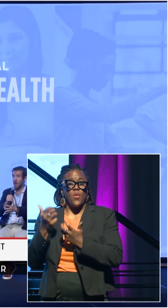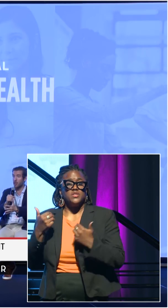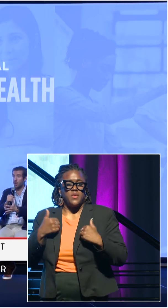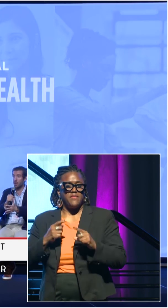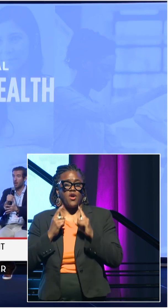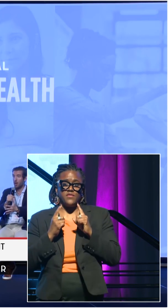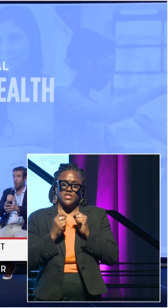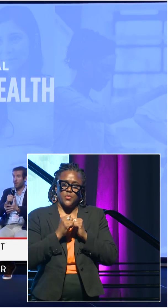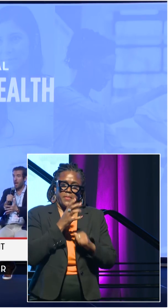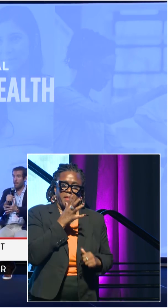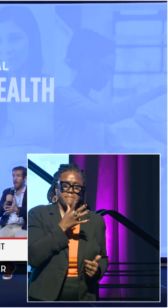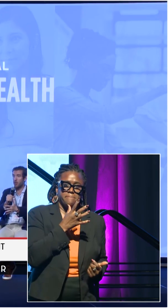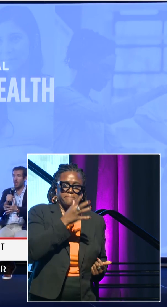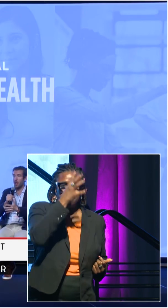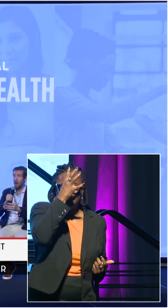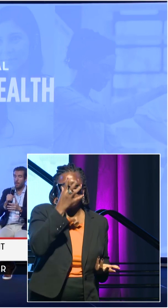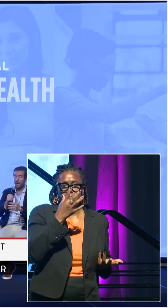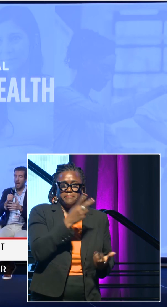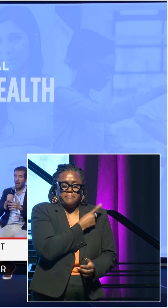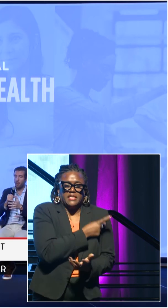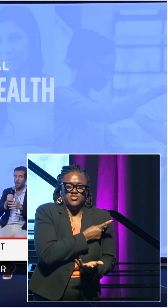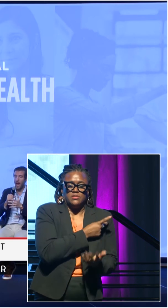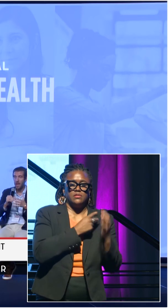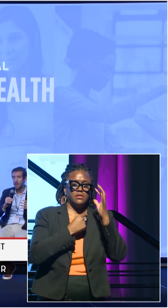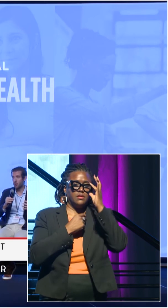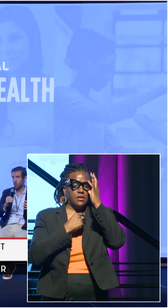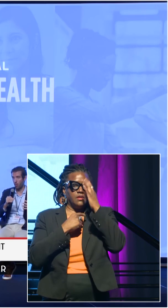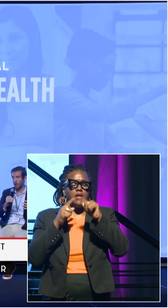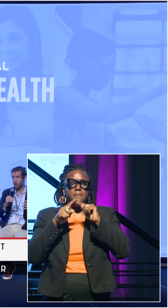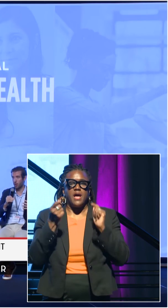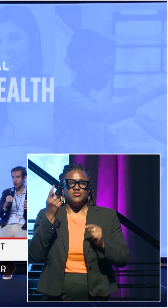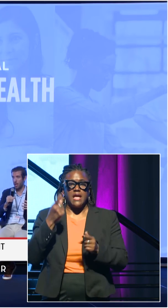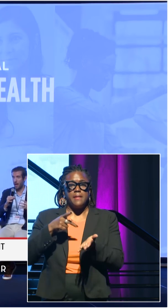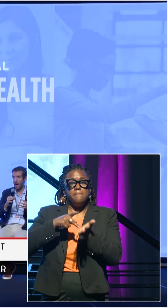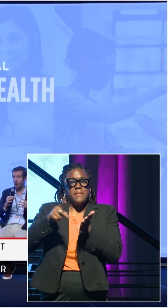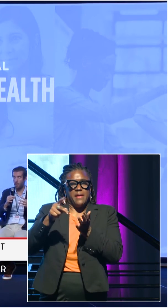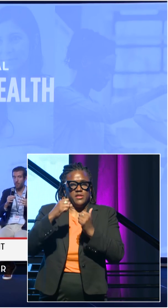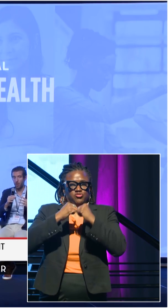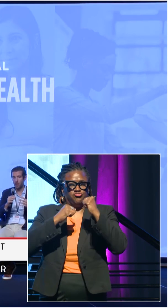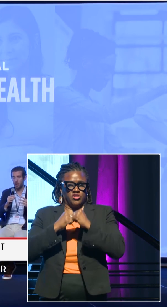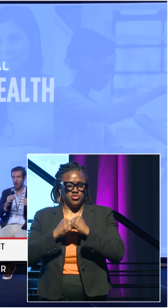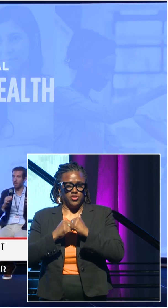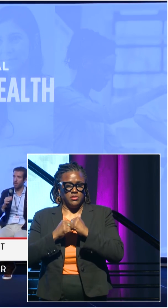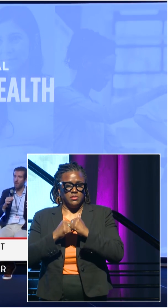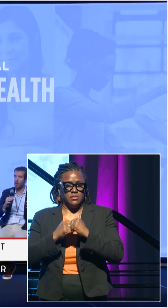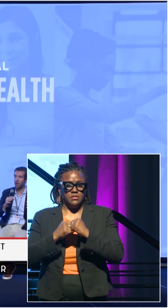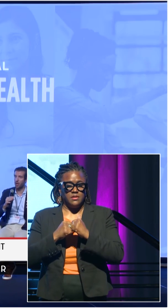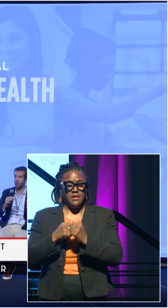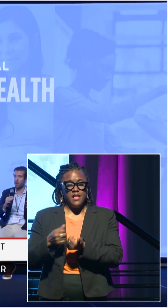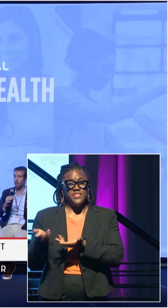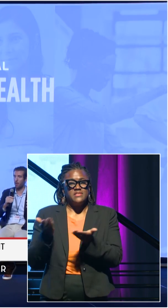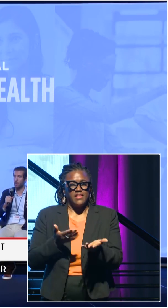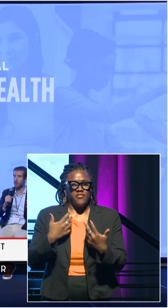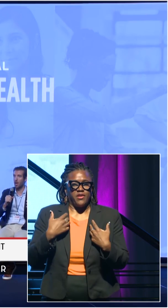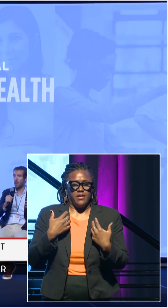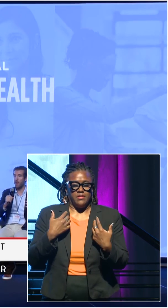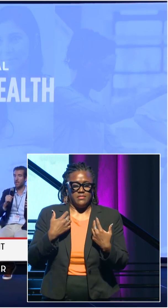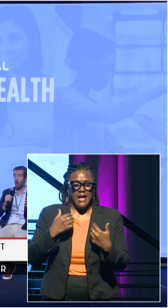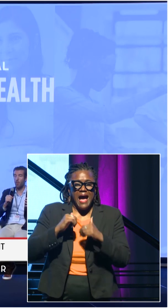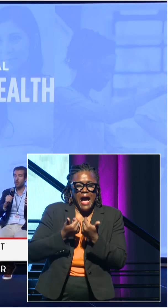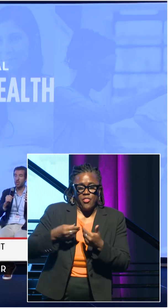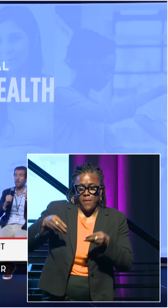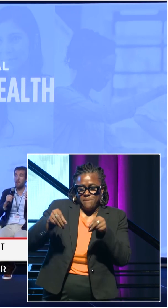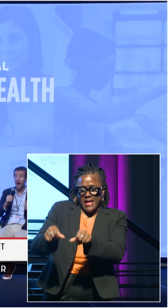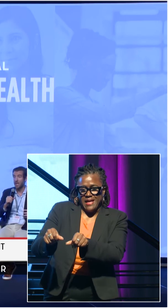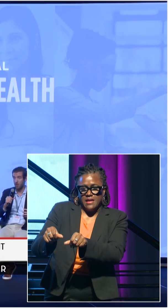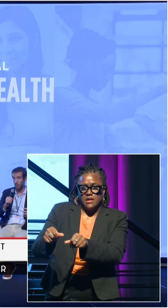that conversation with that patient, but the payment structures and how the delivery of healthcare is reimbursed makes